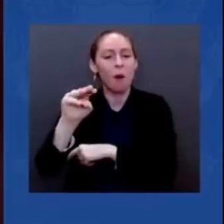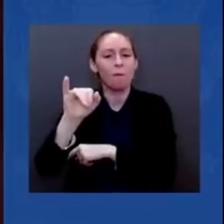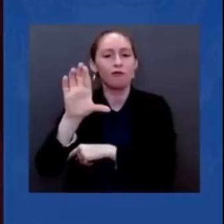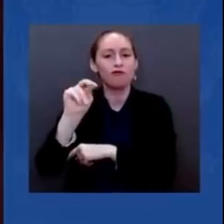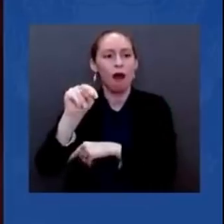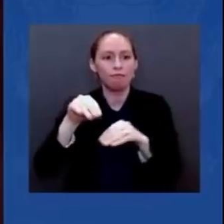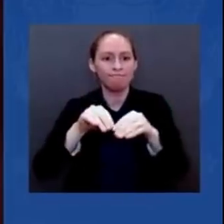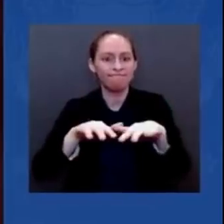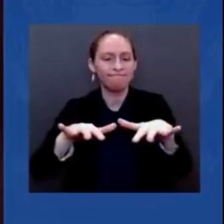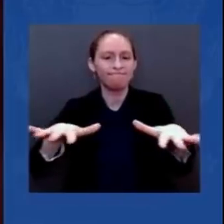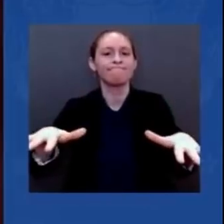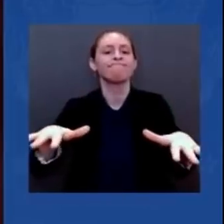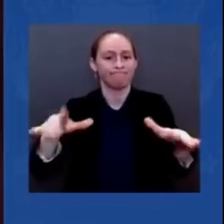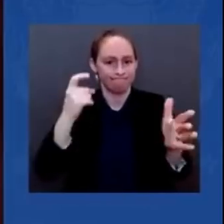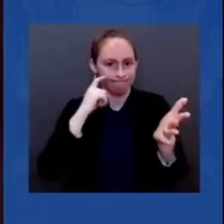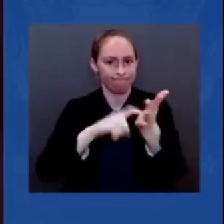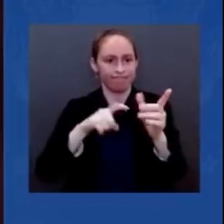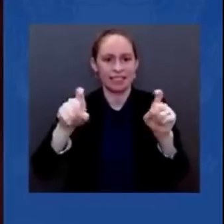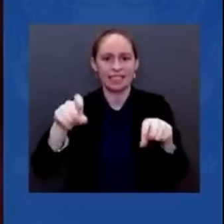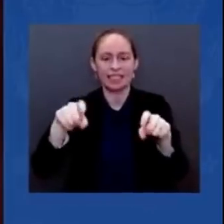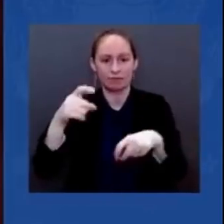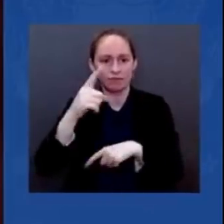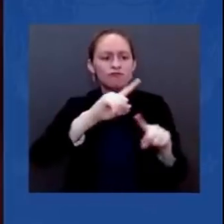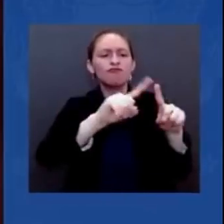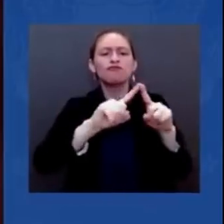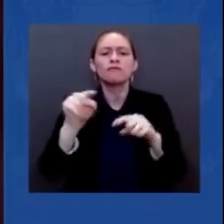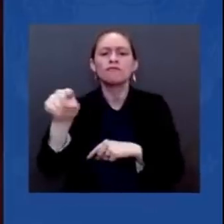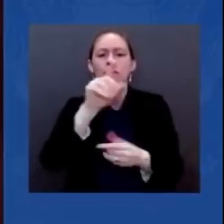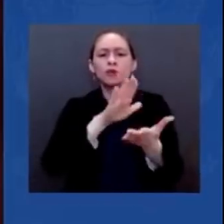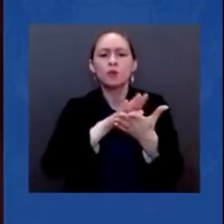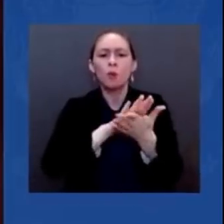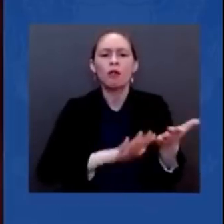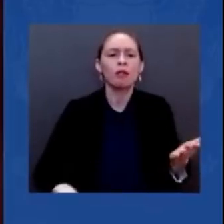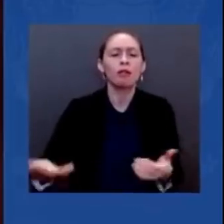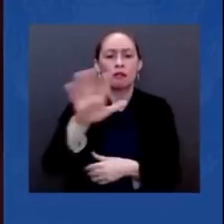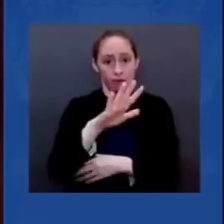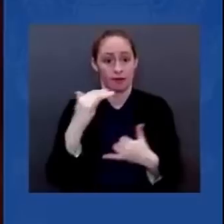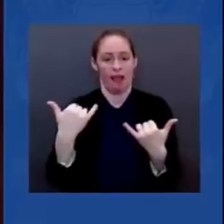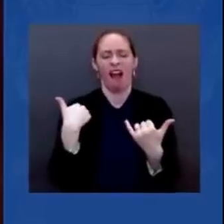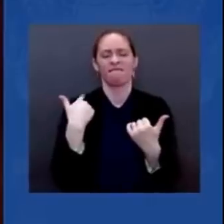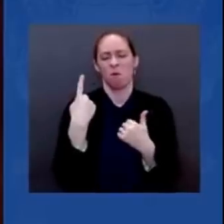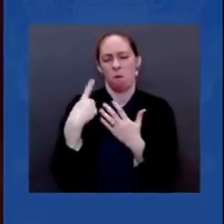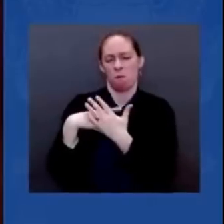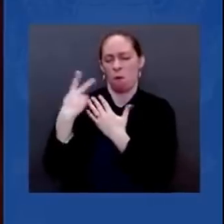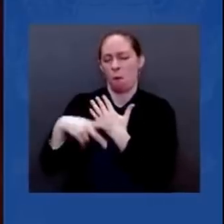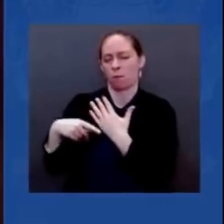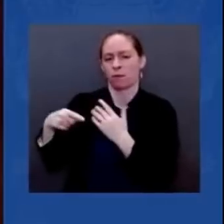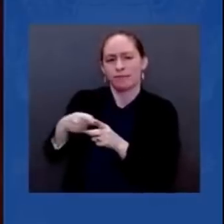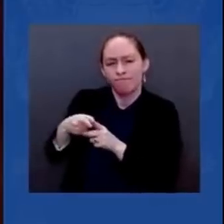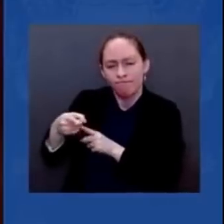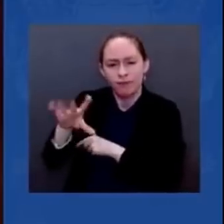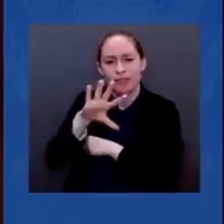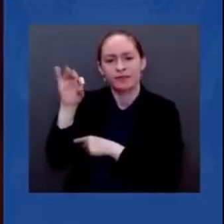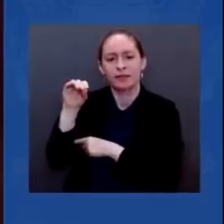have sufficient tests to be able to do that. But we also, as governors, are getting pressure to do more, and the need is great to do